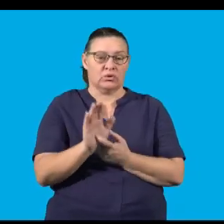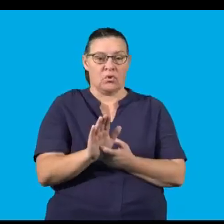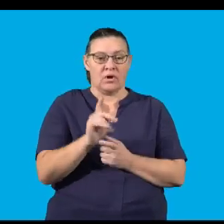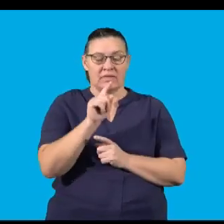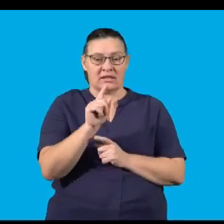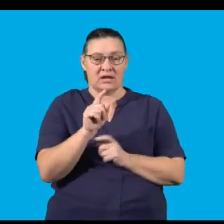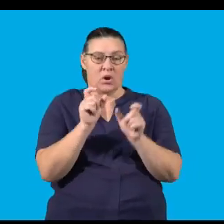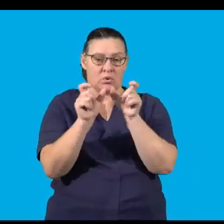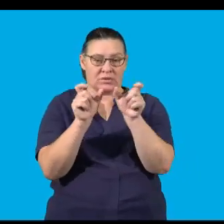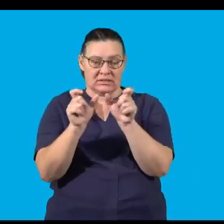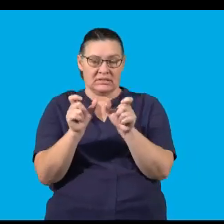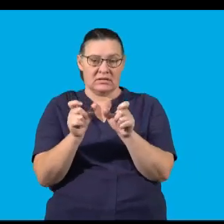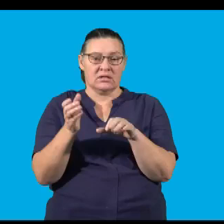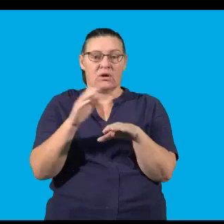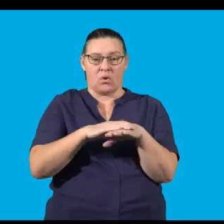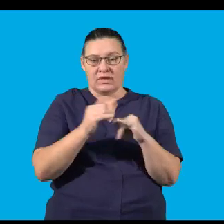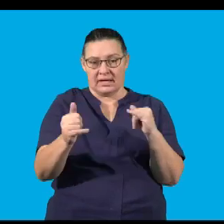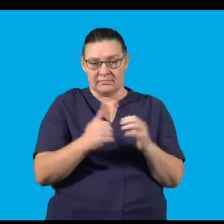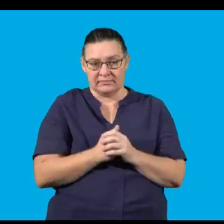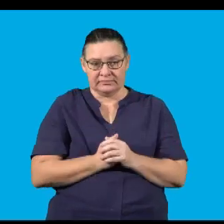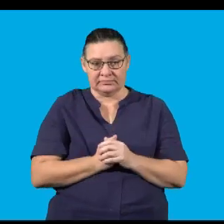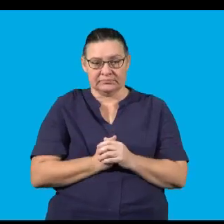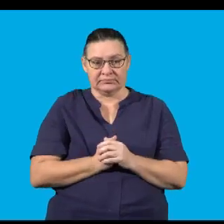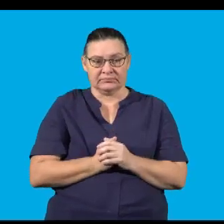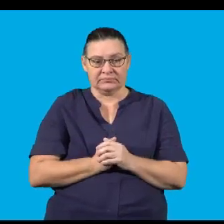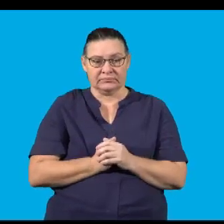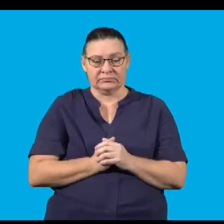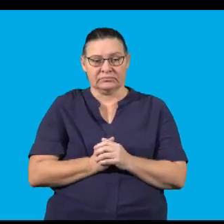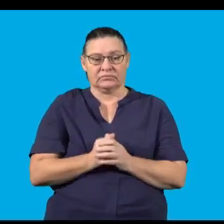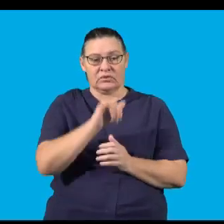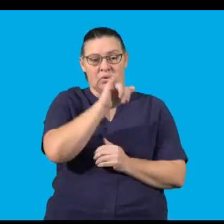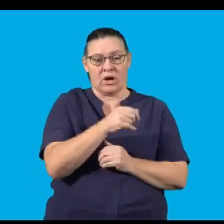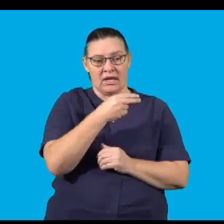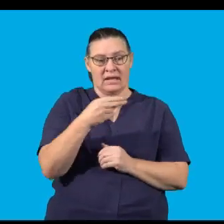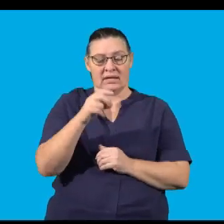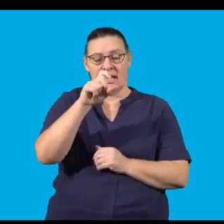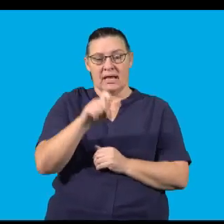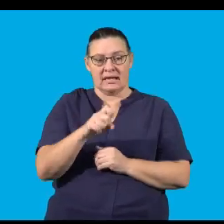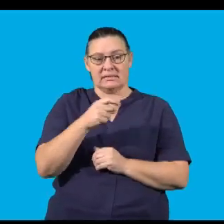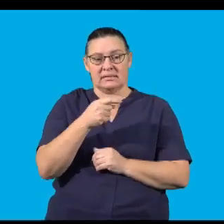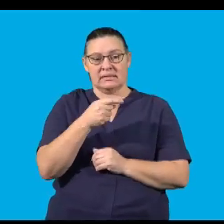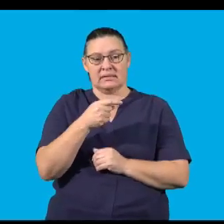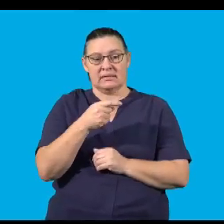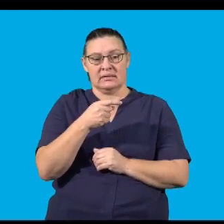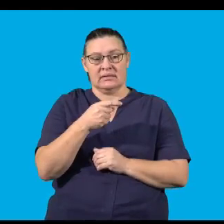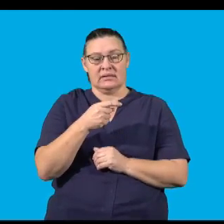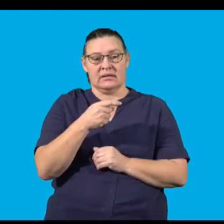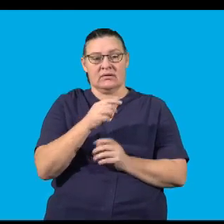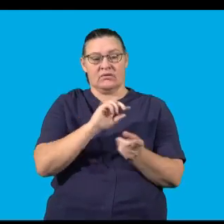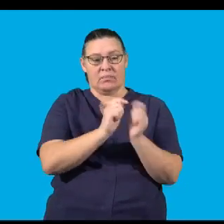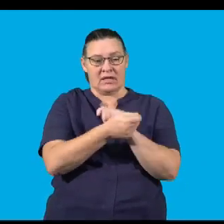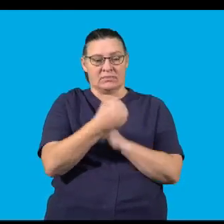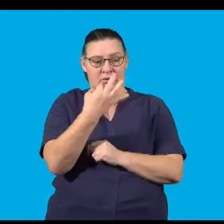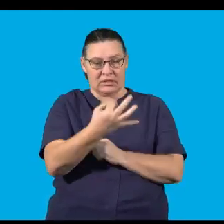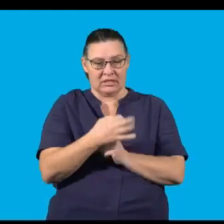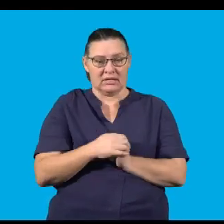we've shown that that coordinate lies on the line. So in y is equal to x minus 4, I replace x with